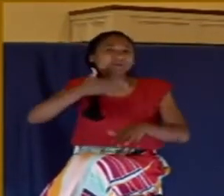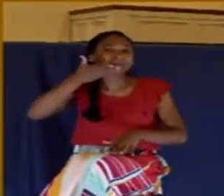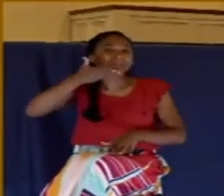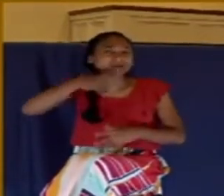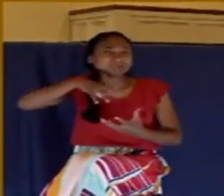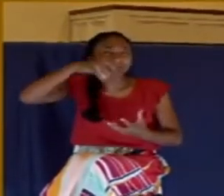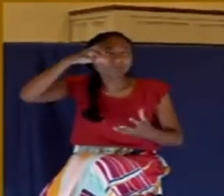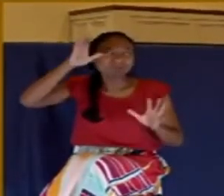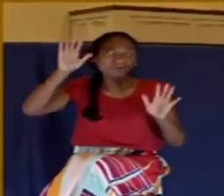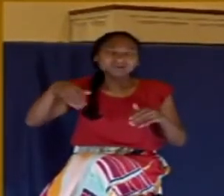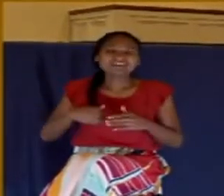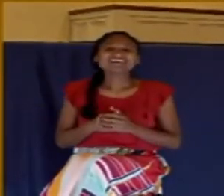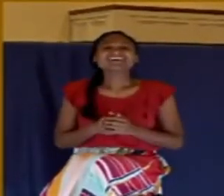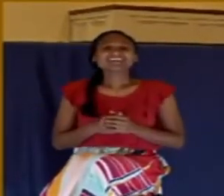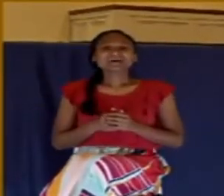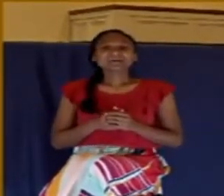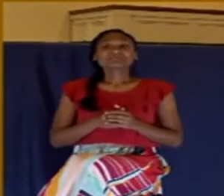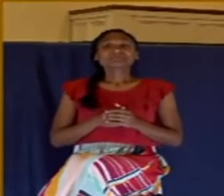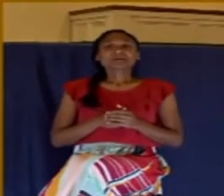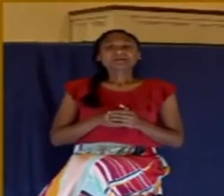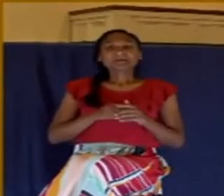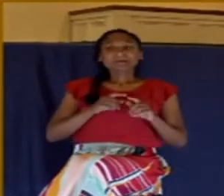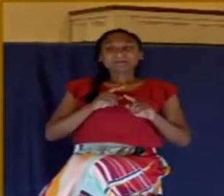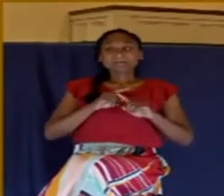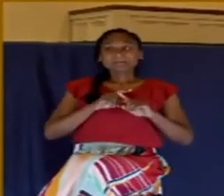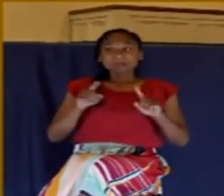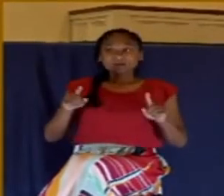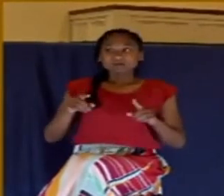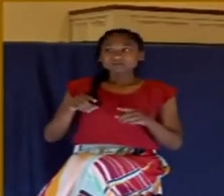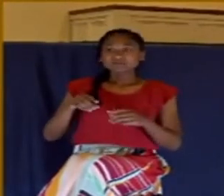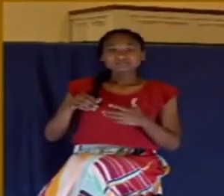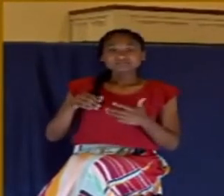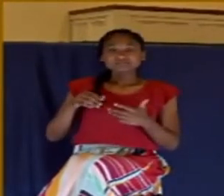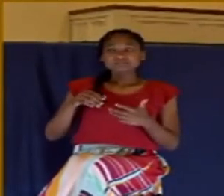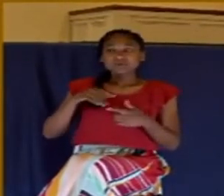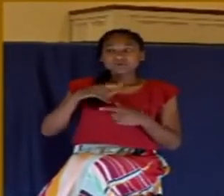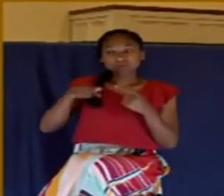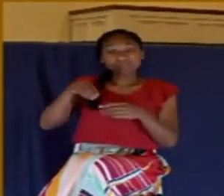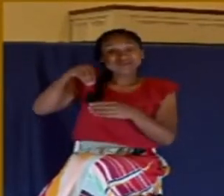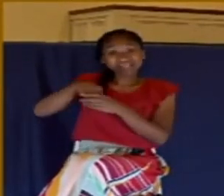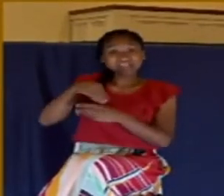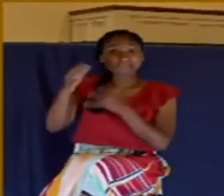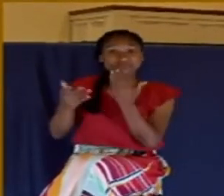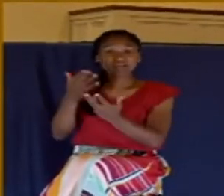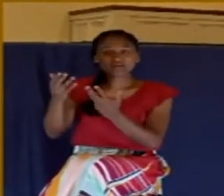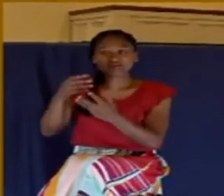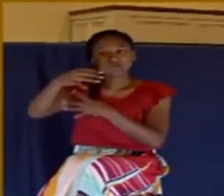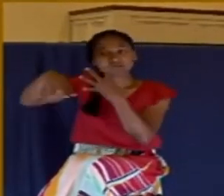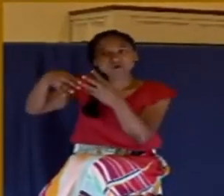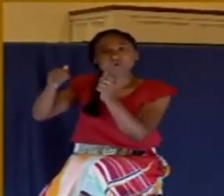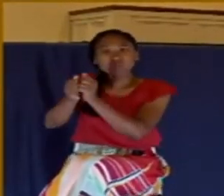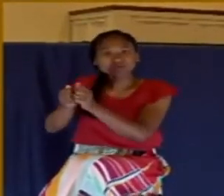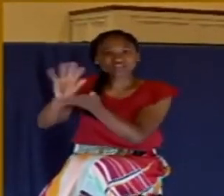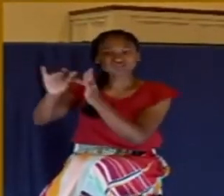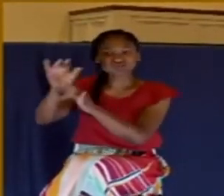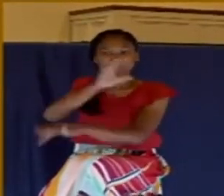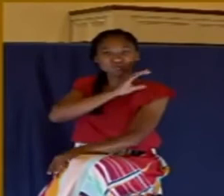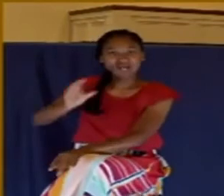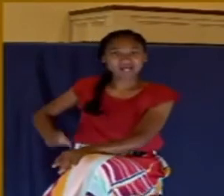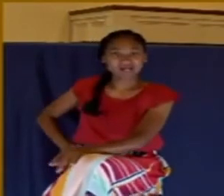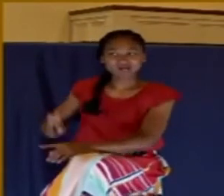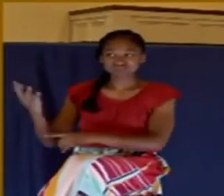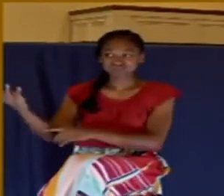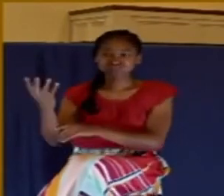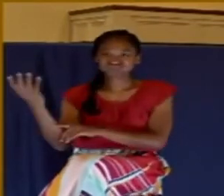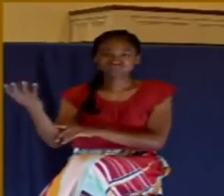And while they were in the fire, they had an incredible fellowship with Jesus Christ. Listen to this, Isaiah 43, verse